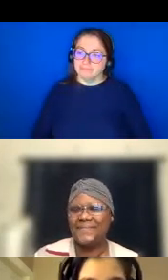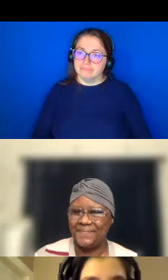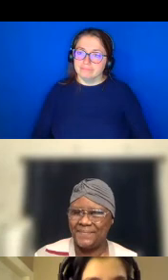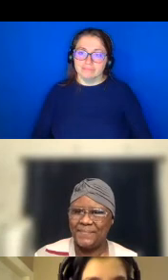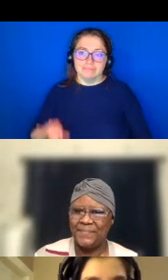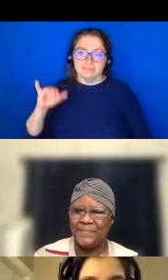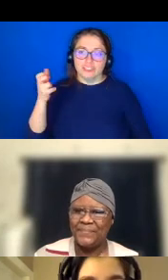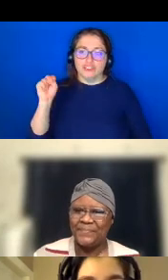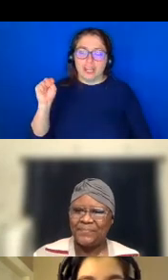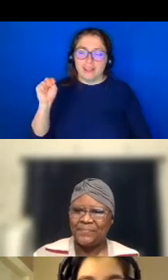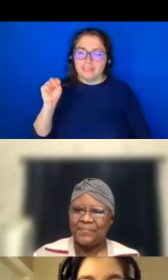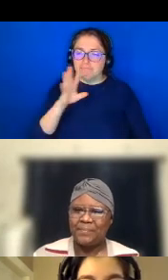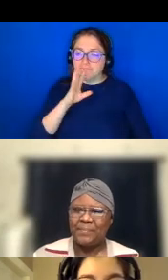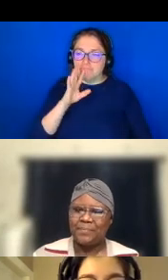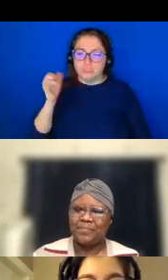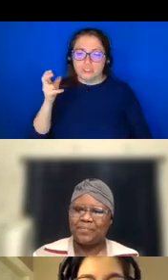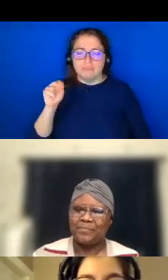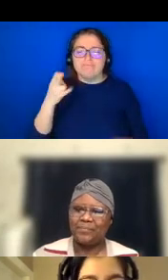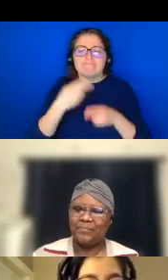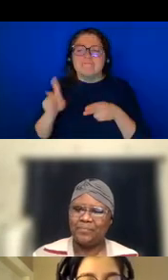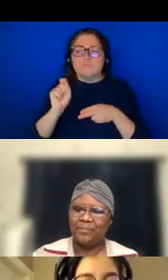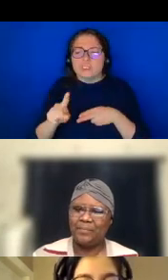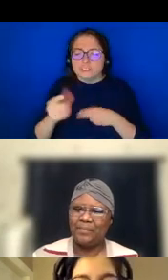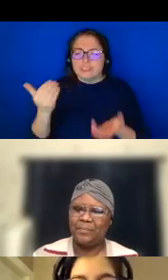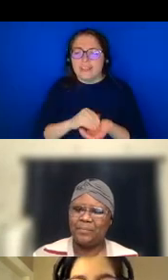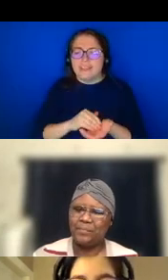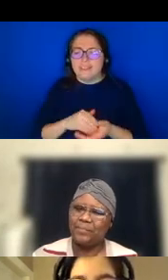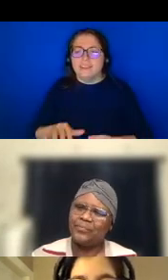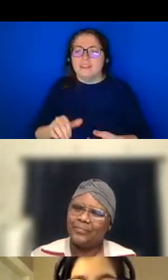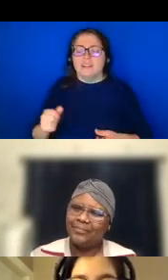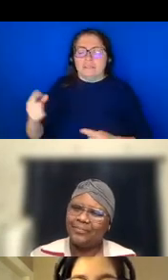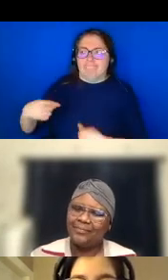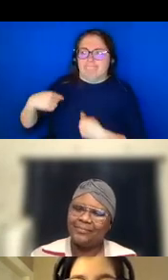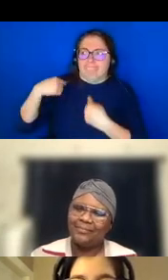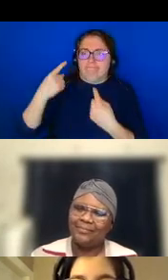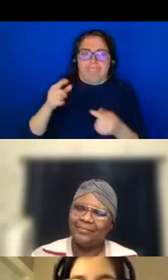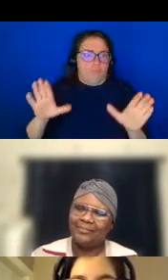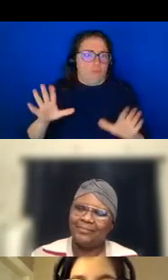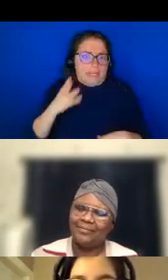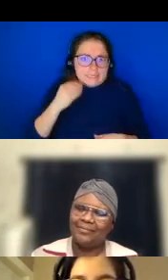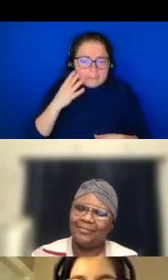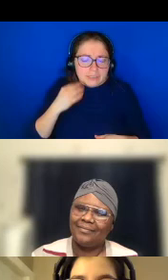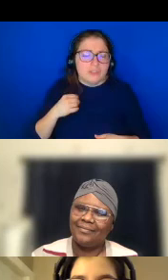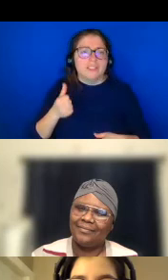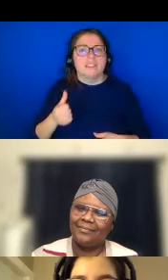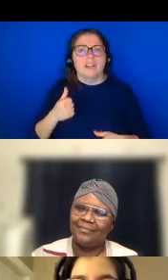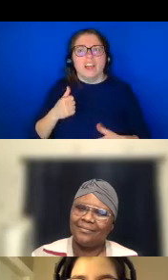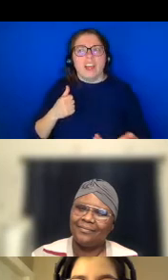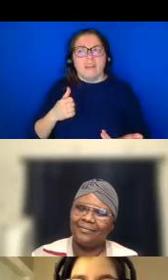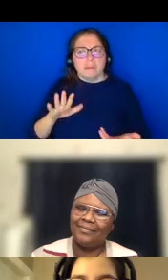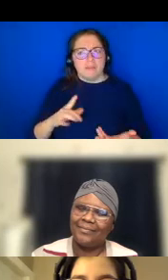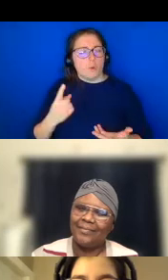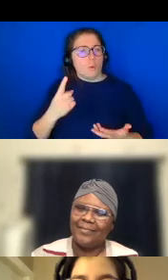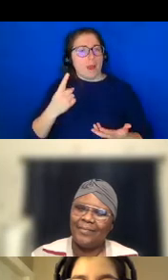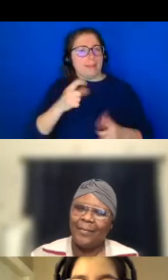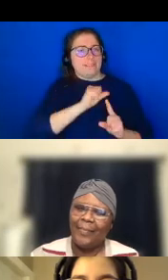Yes, John? Another quick question. In all this time, I mean, you've had great experience. Is there one case that sticks in your